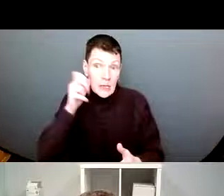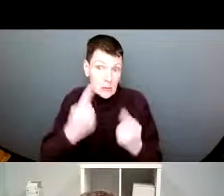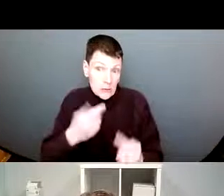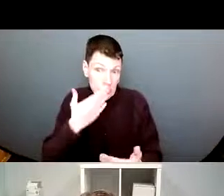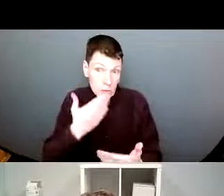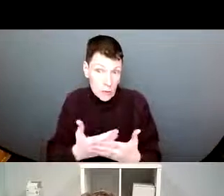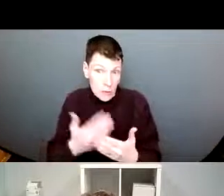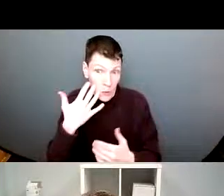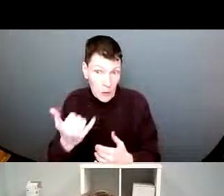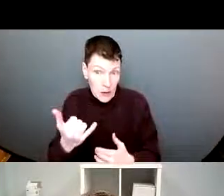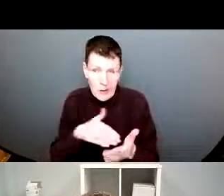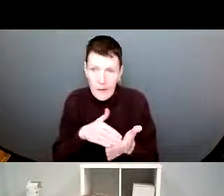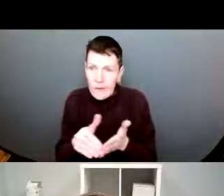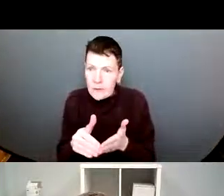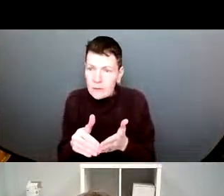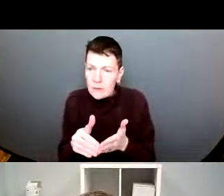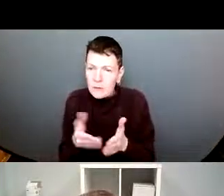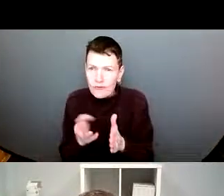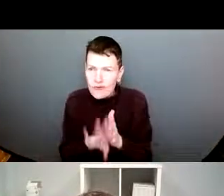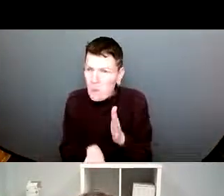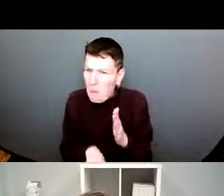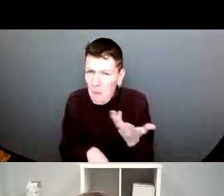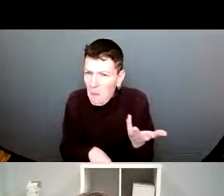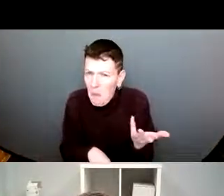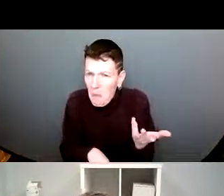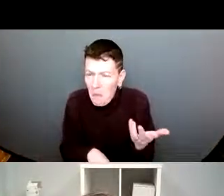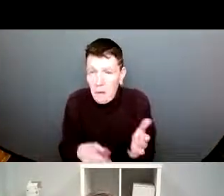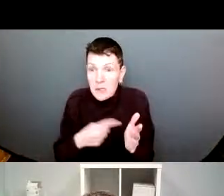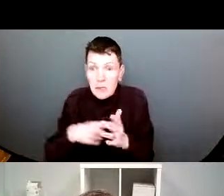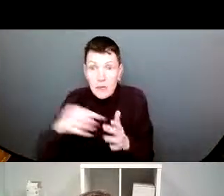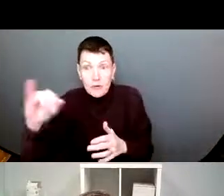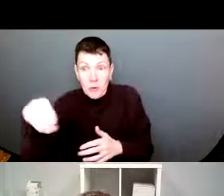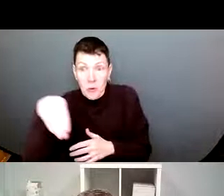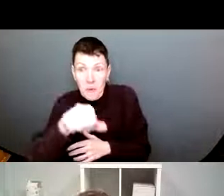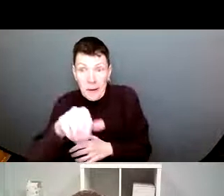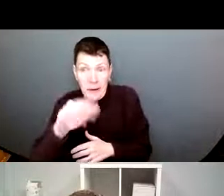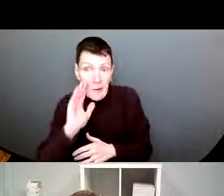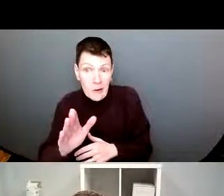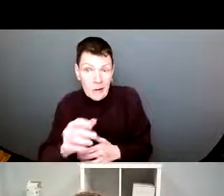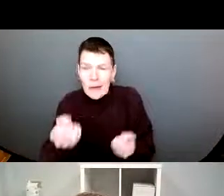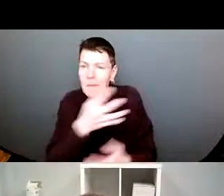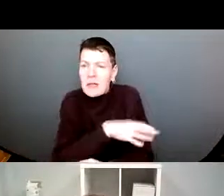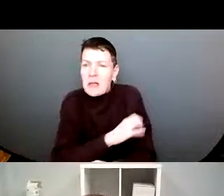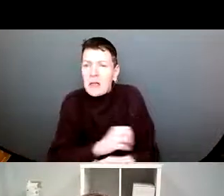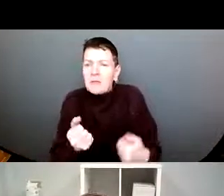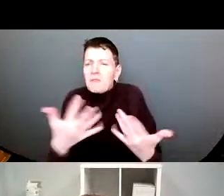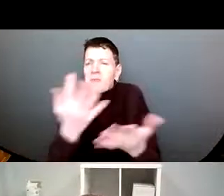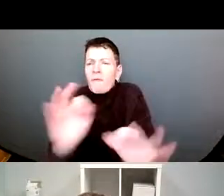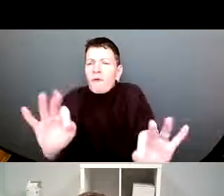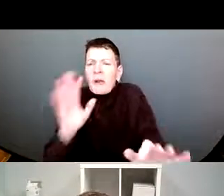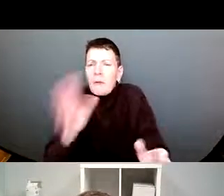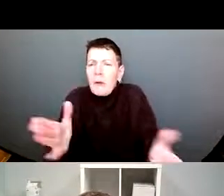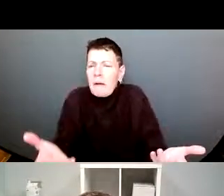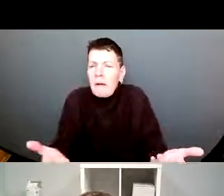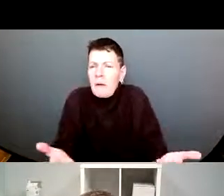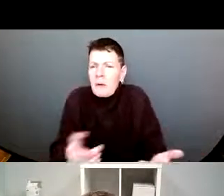often they're very cheap. Sometimes insurance covers for them. And for a lot of clinics, they just offer them for free. So it's never too